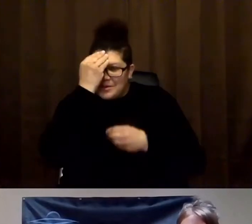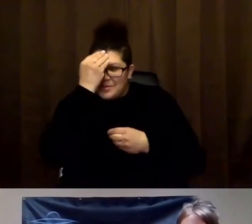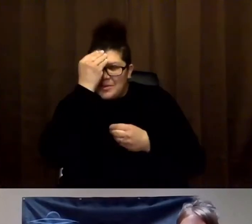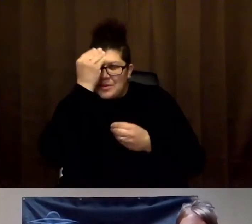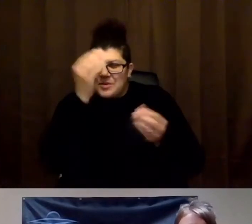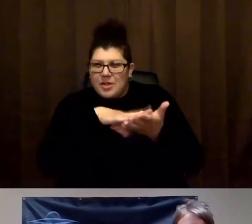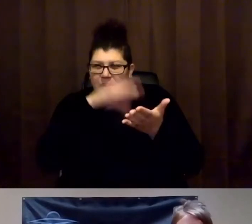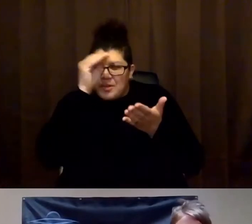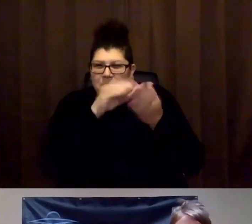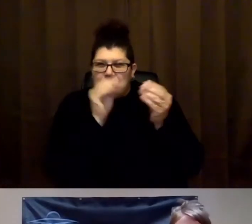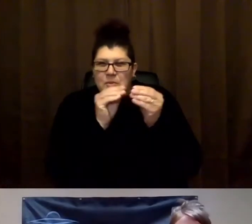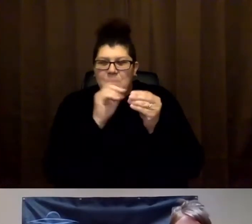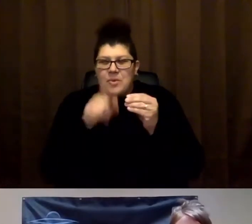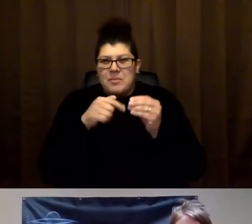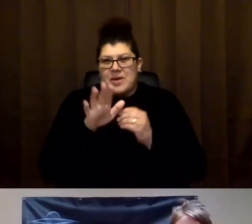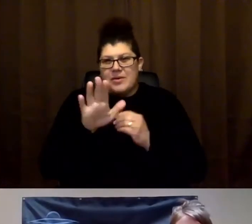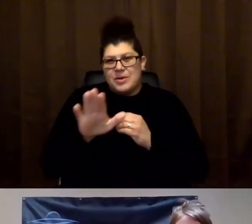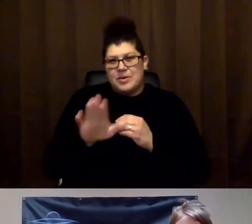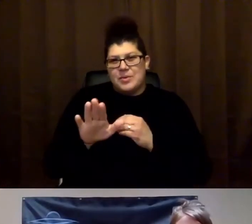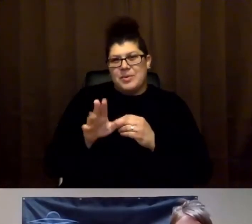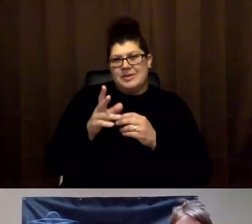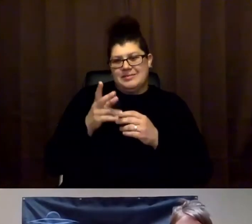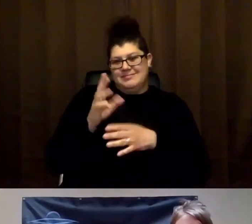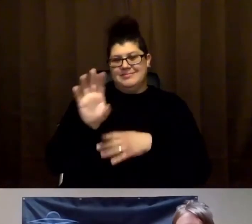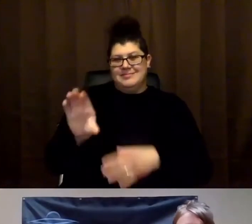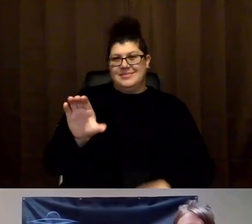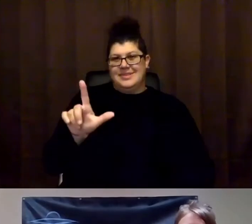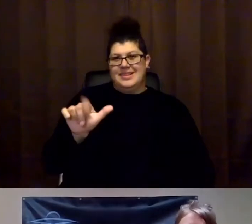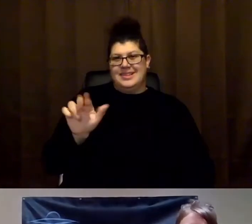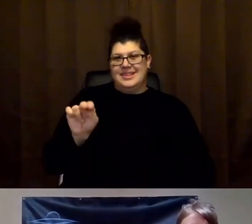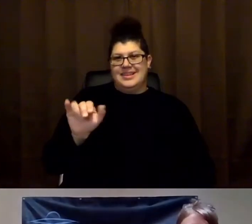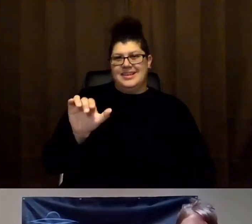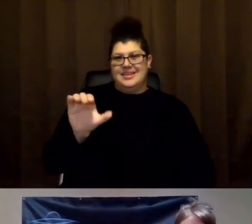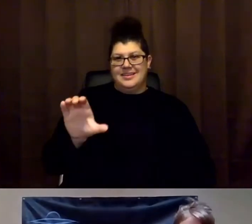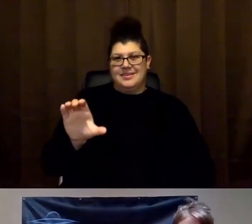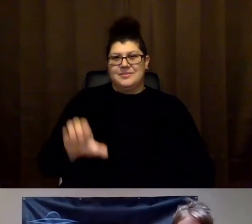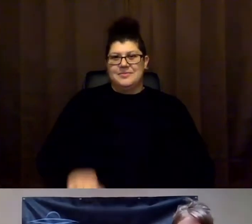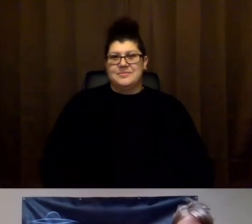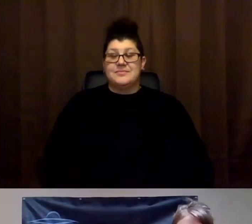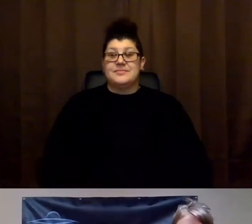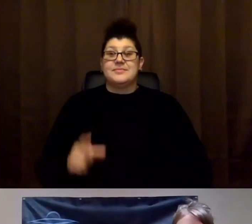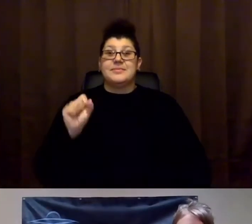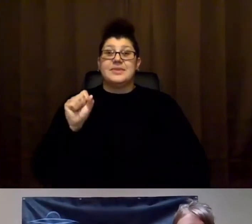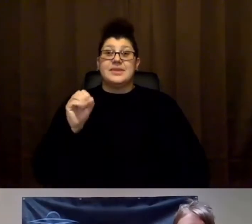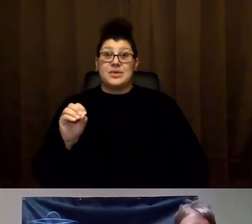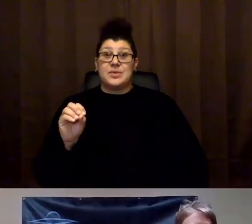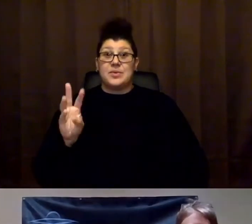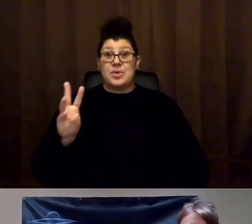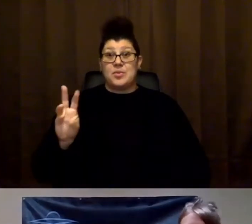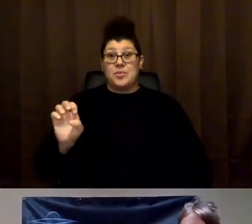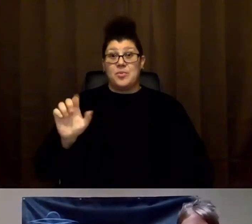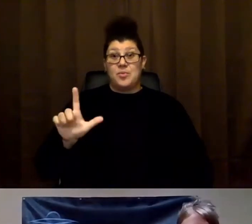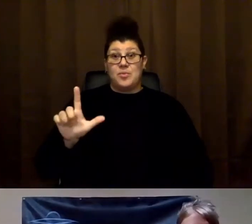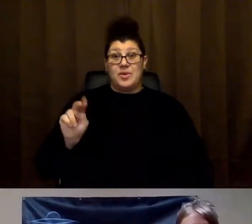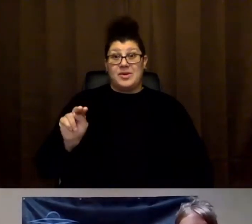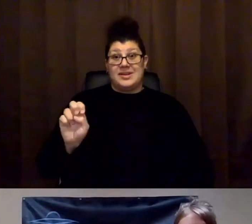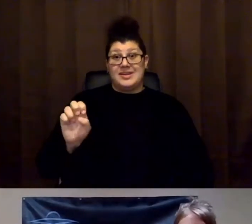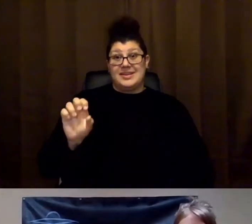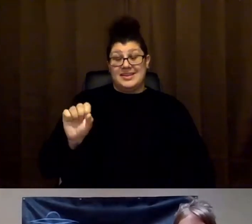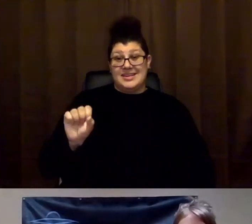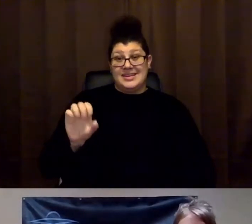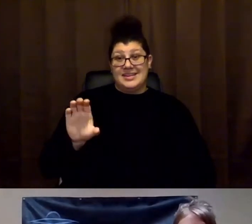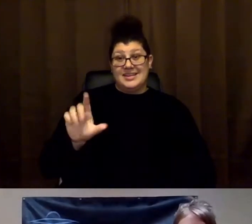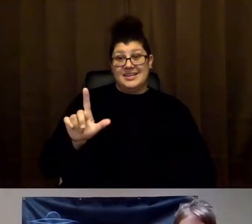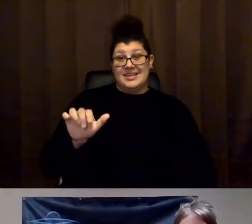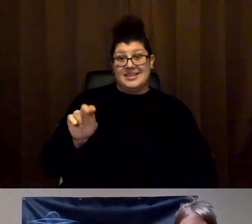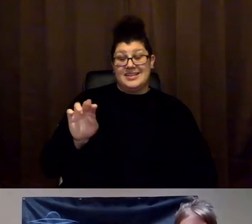Clinic. What can you tell us about your services there? So Two Roads Wellness Clinic is a full service mental health